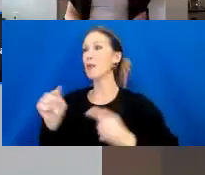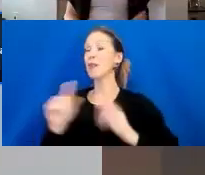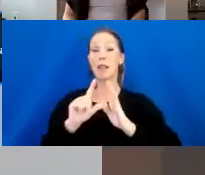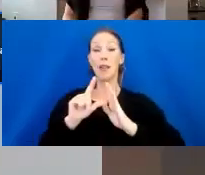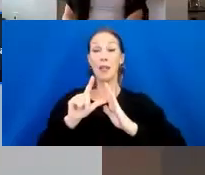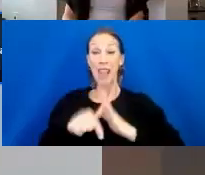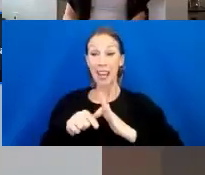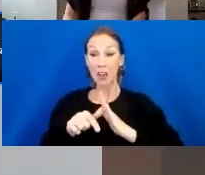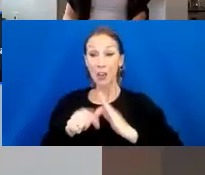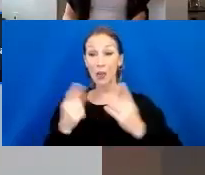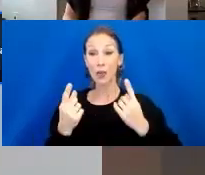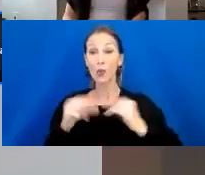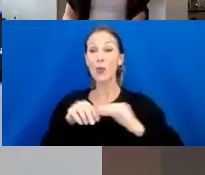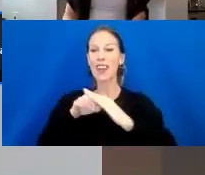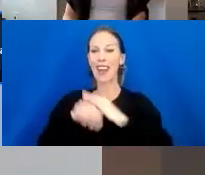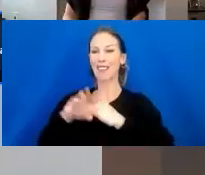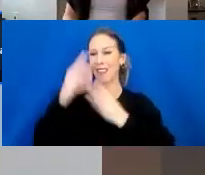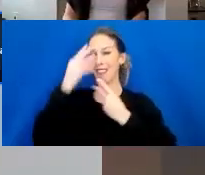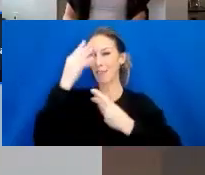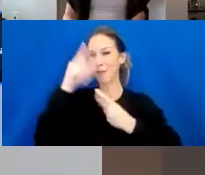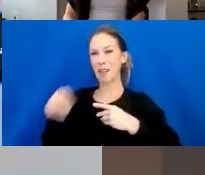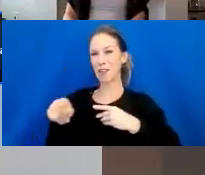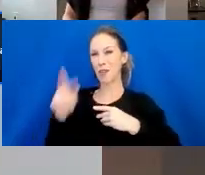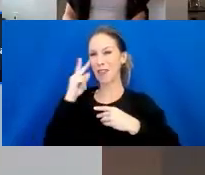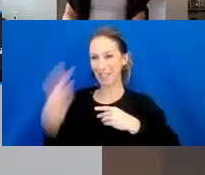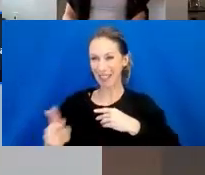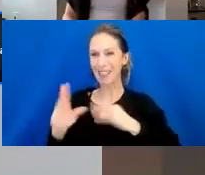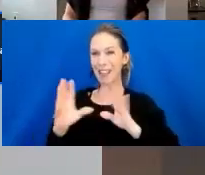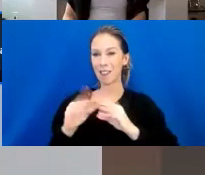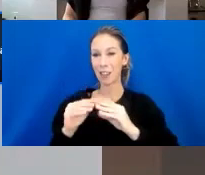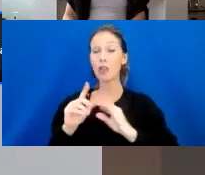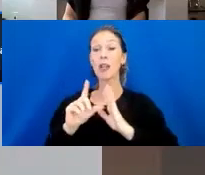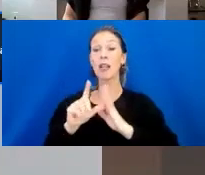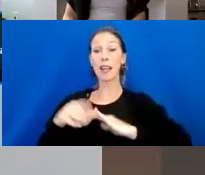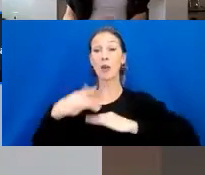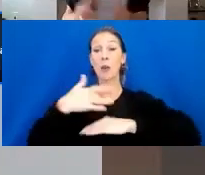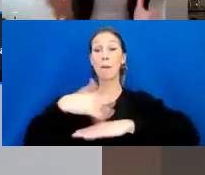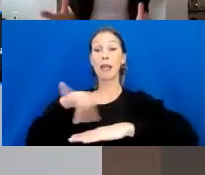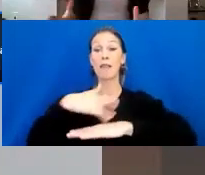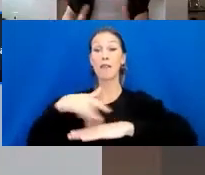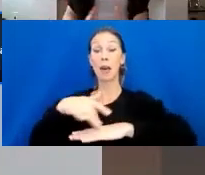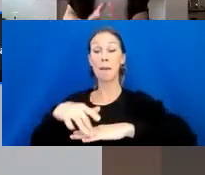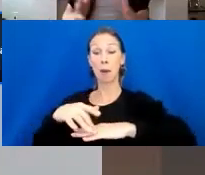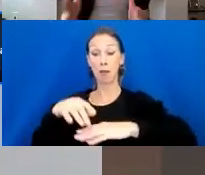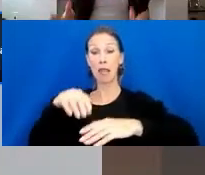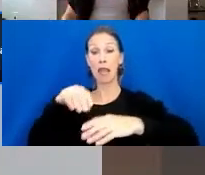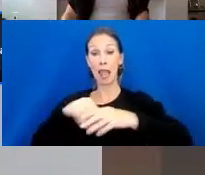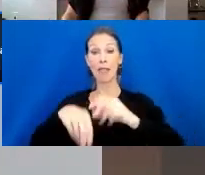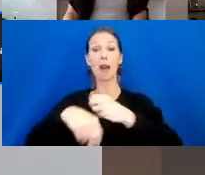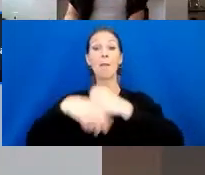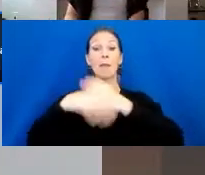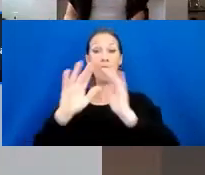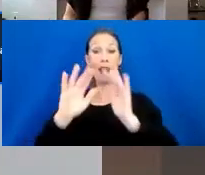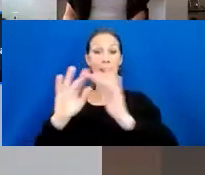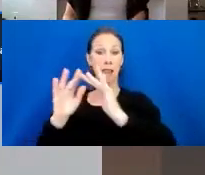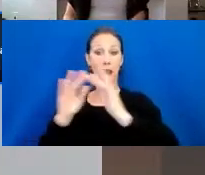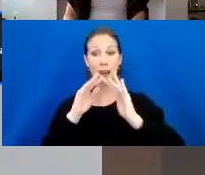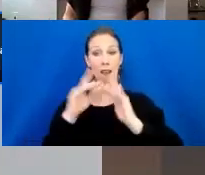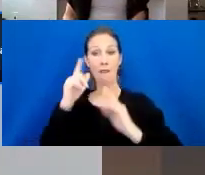and see it. That will be available in the platform for registrants